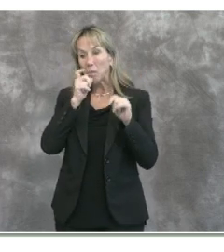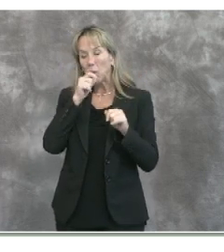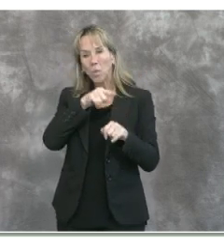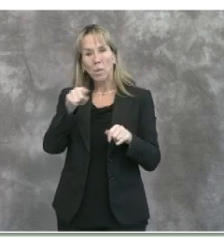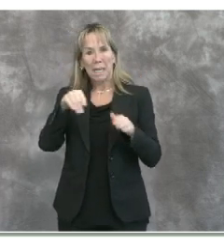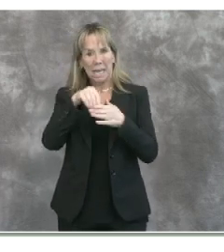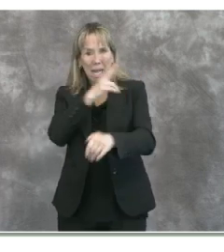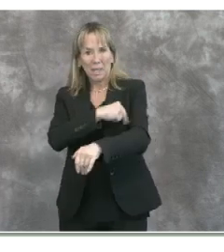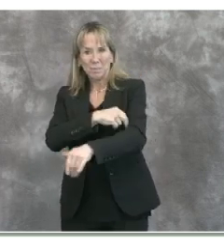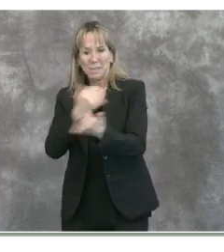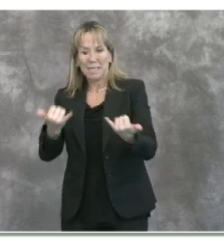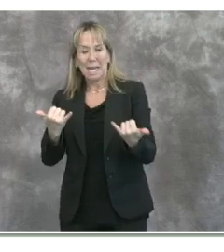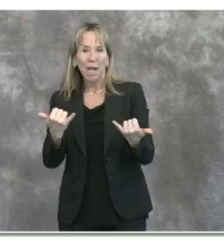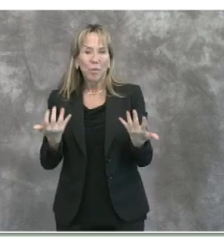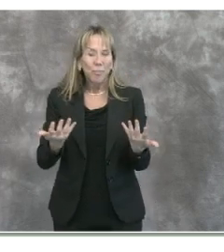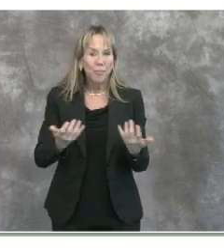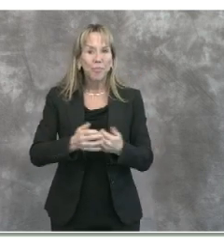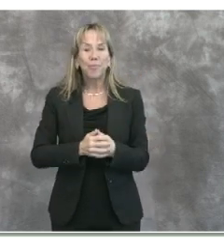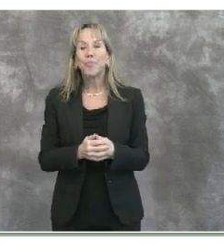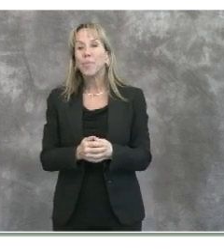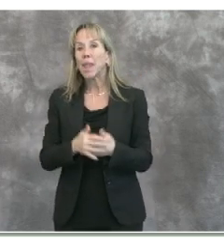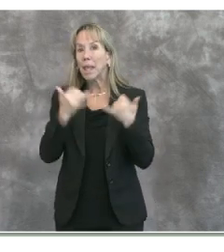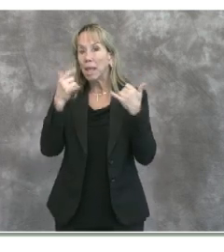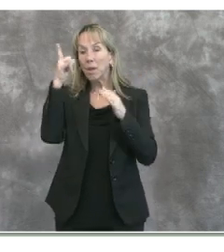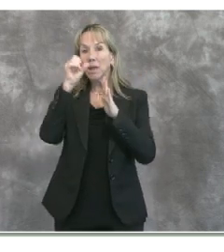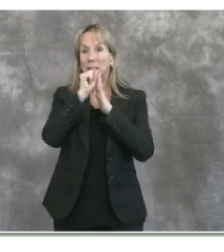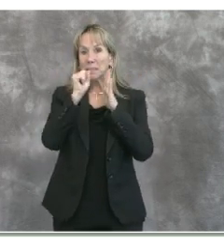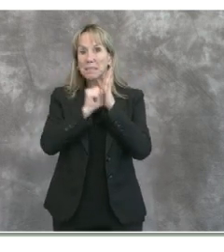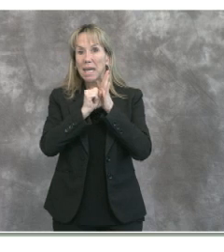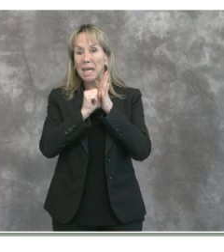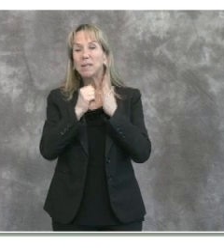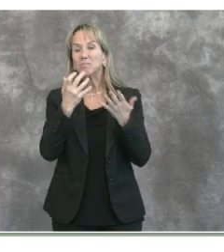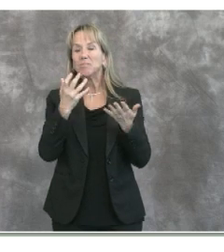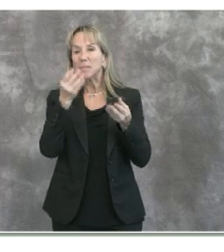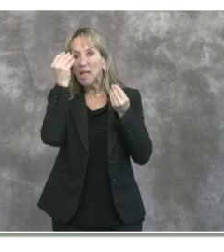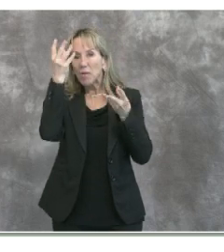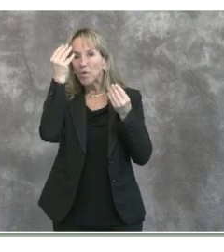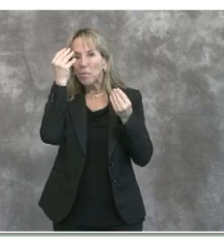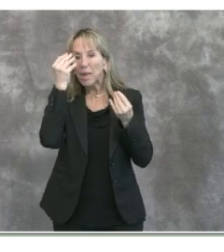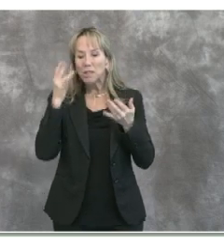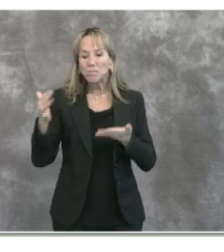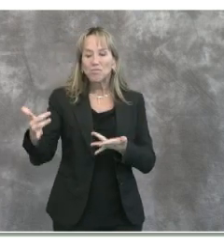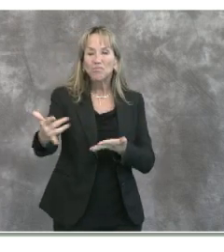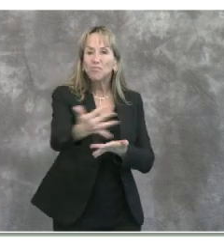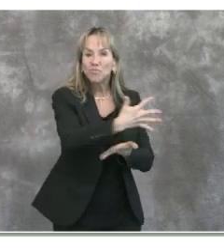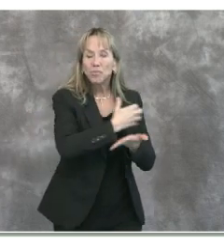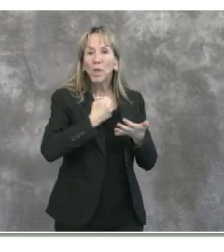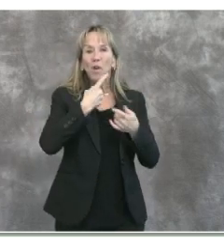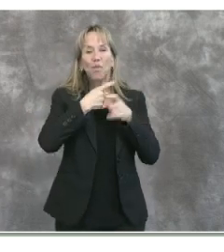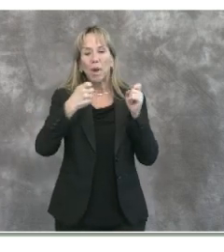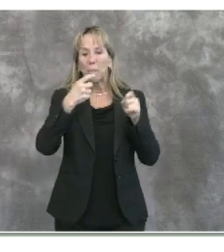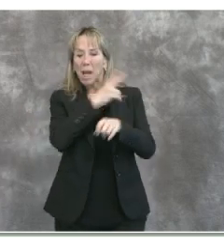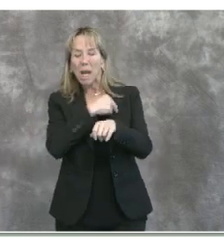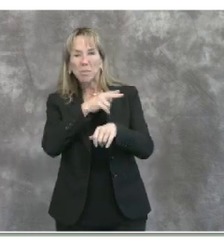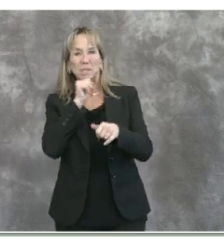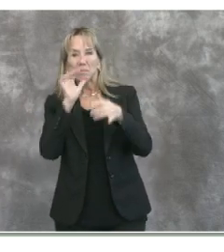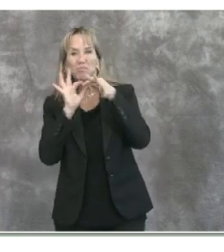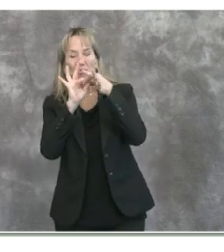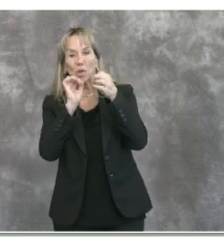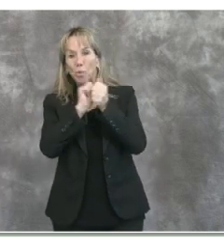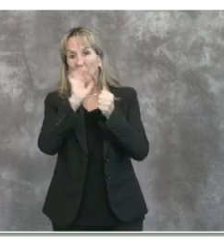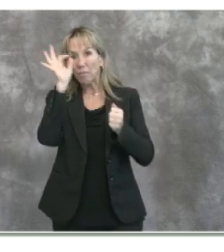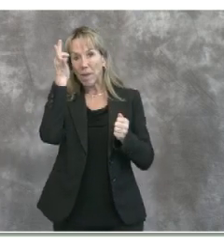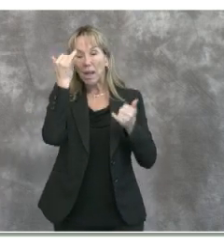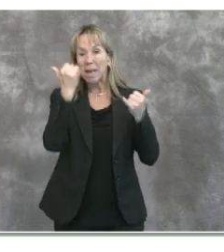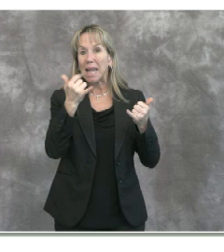today. And the state is actually collecting information from all the non-federal hospitals and compiling it on their website. You